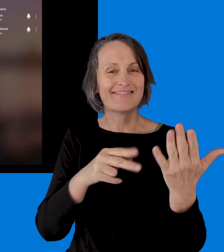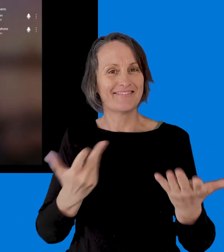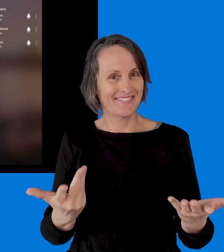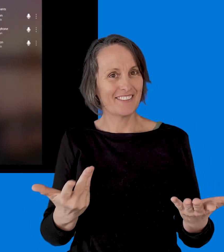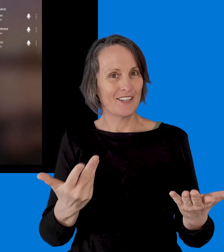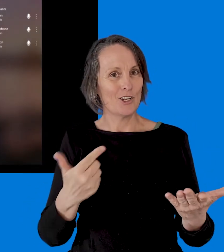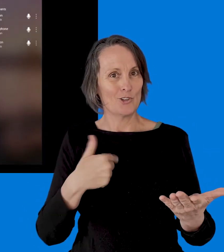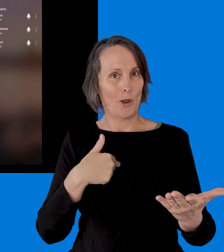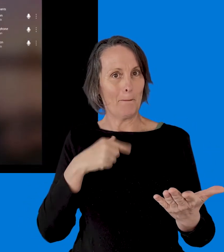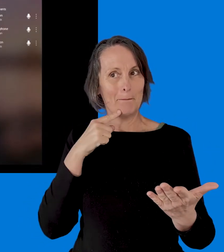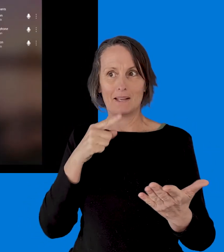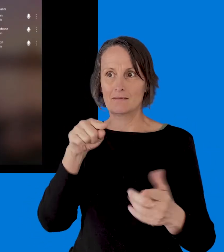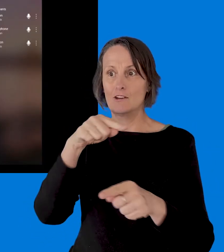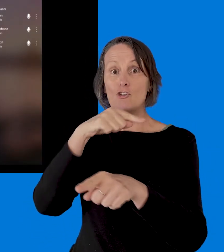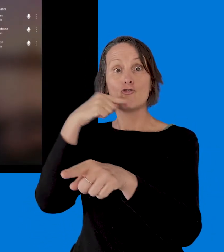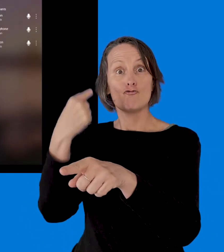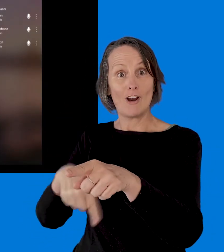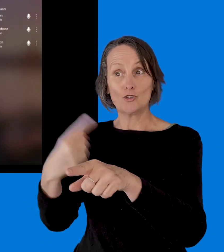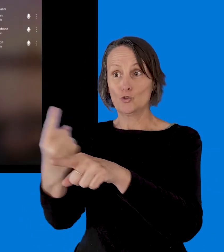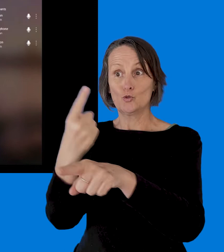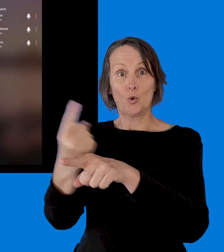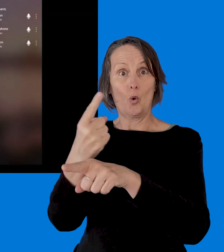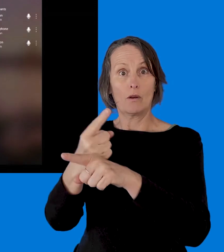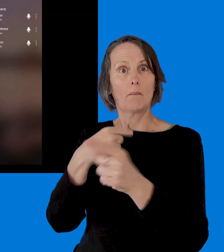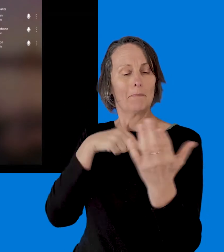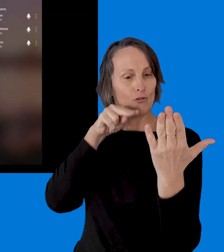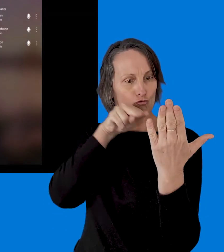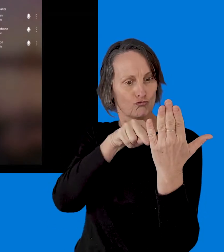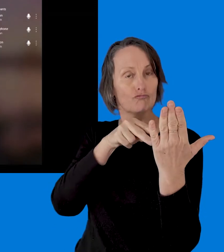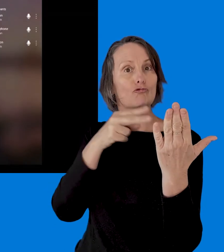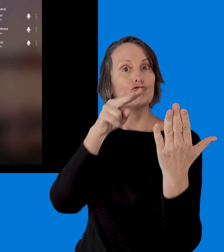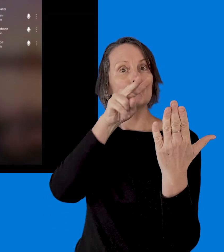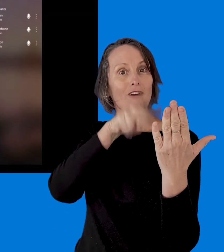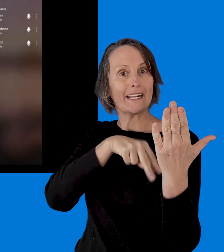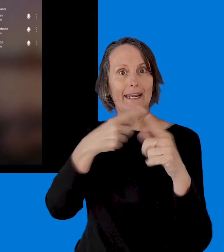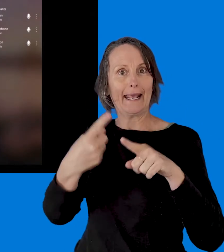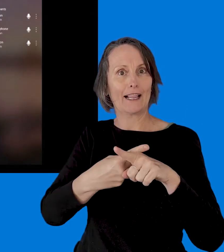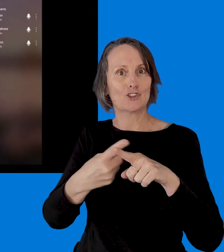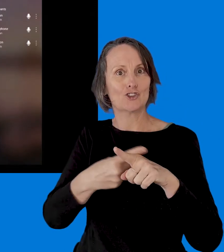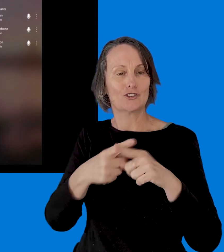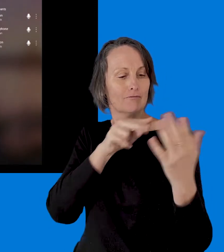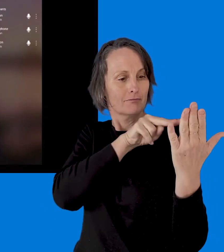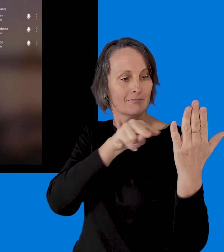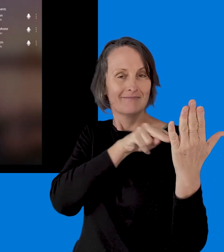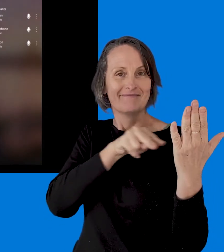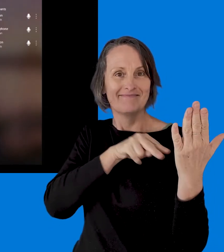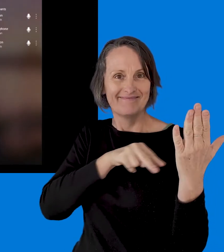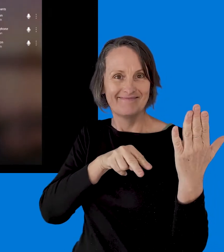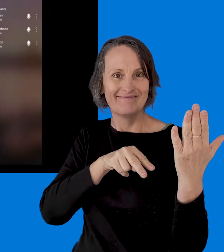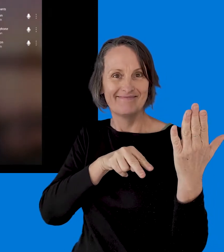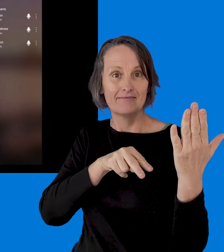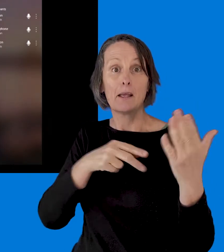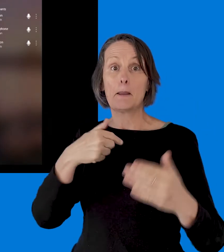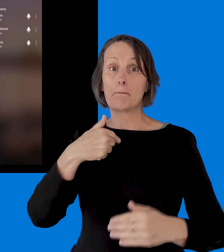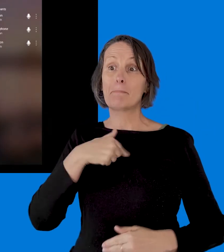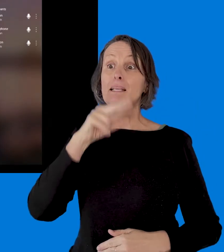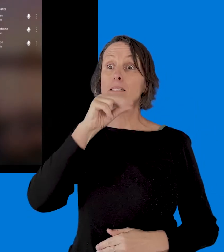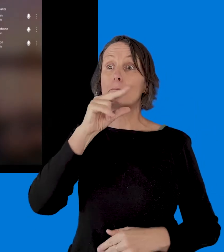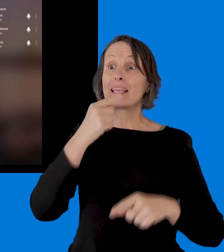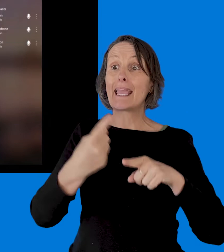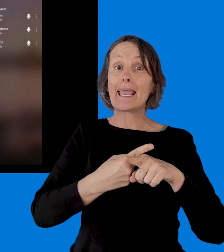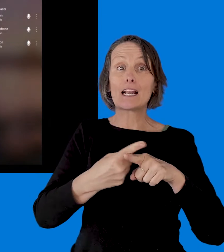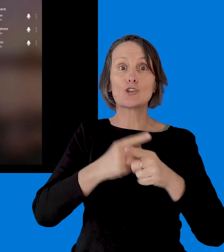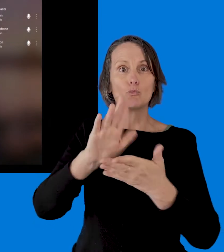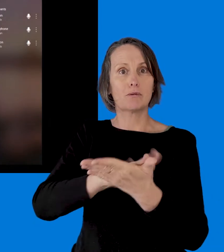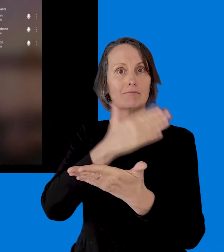language that I have joined the session in. So I'm getting the translations in English here as an English speaker. The Russian speaker, of